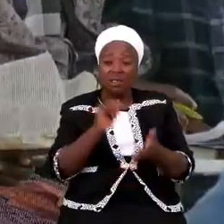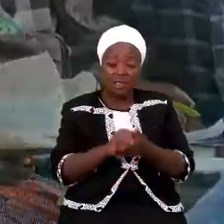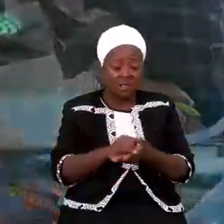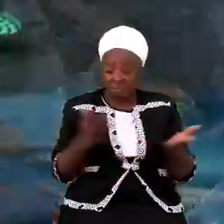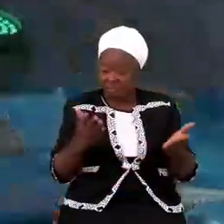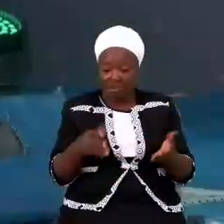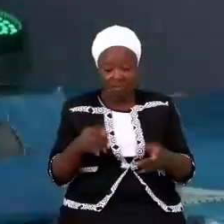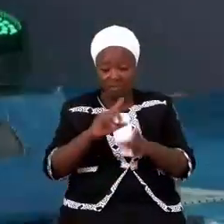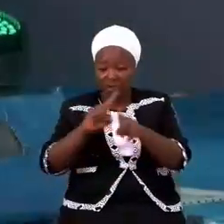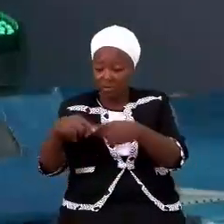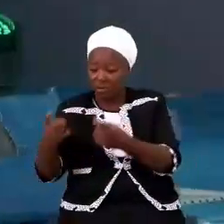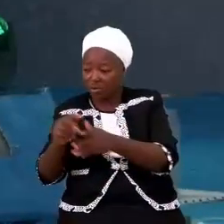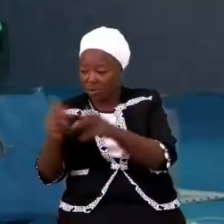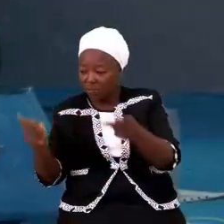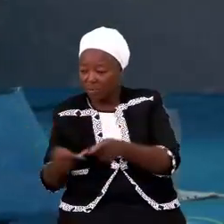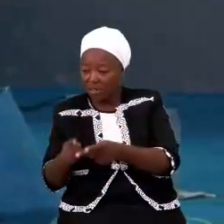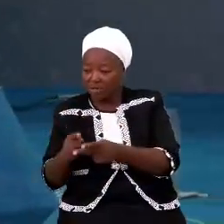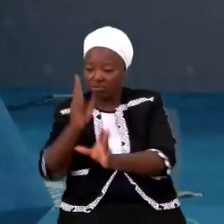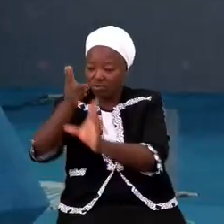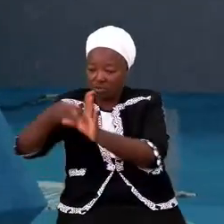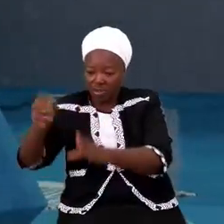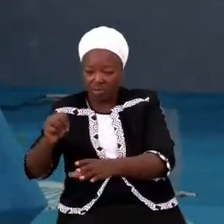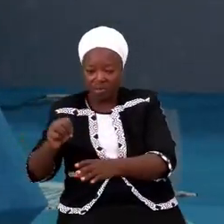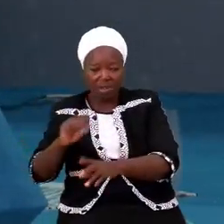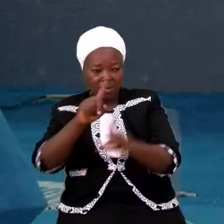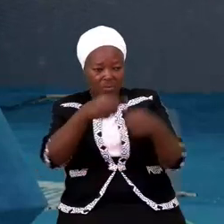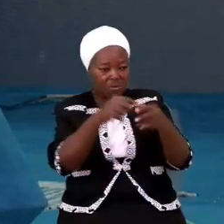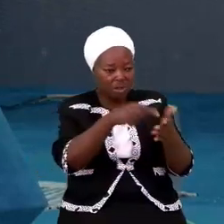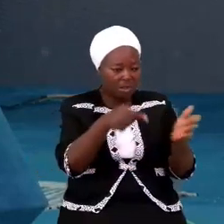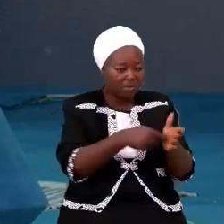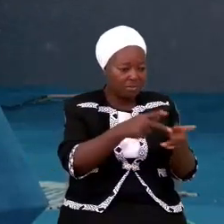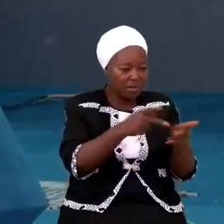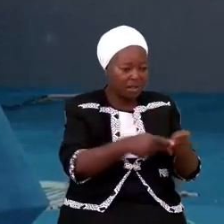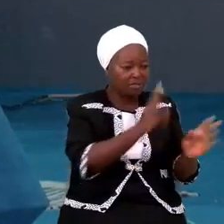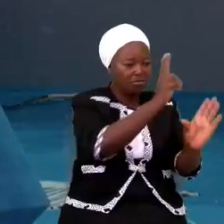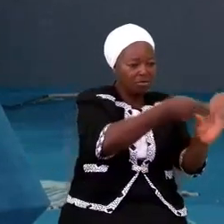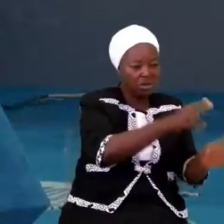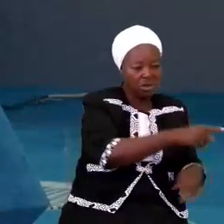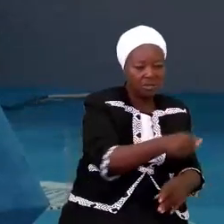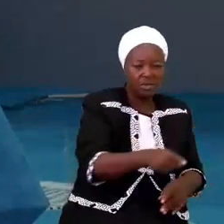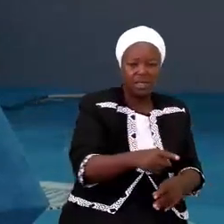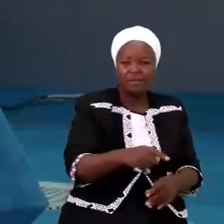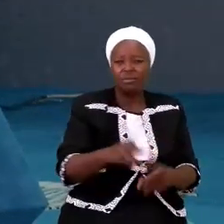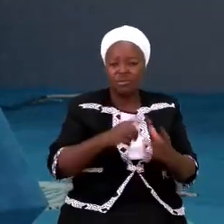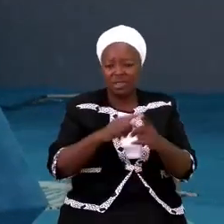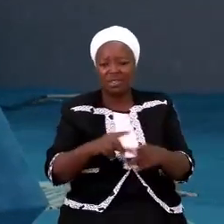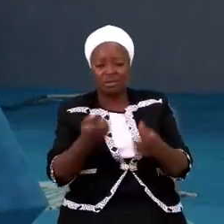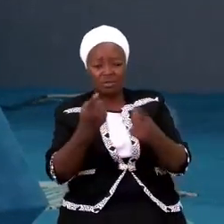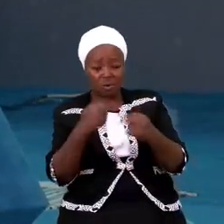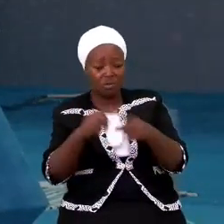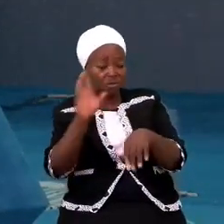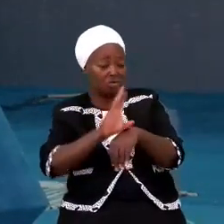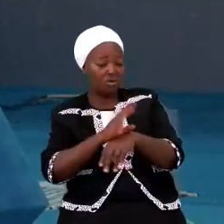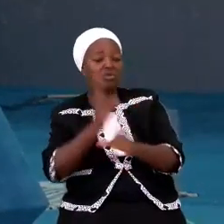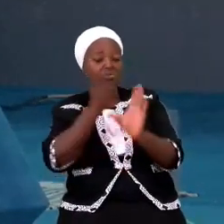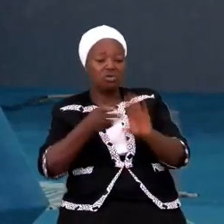out. If you're saved, if you're born again, if you're a real child of God, and if you're grateful that